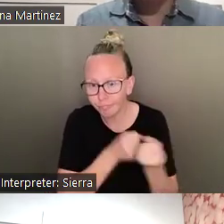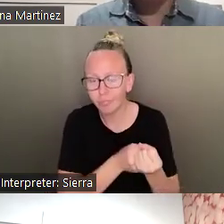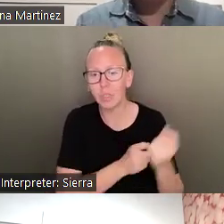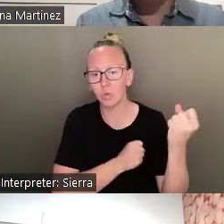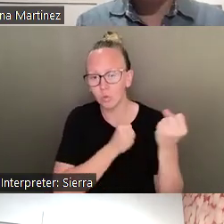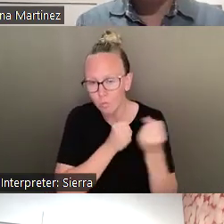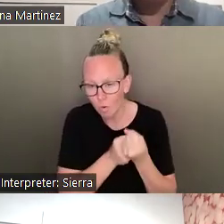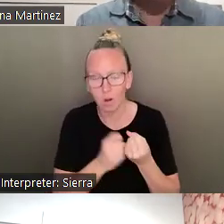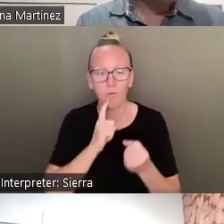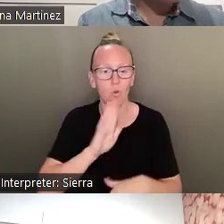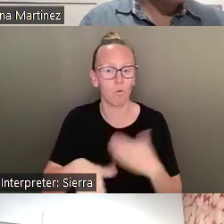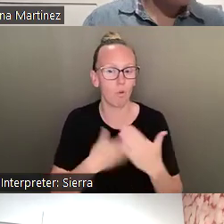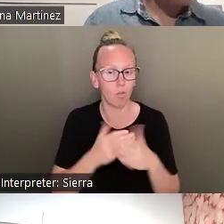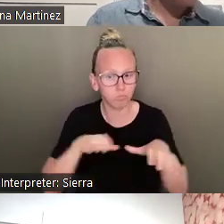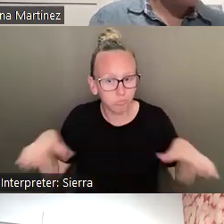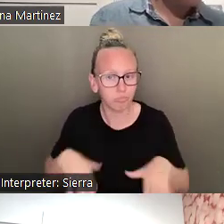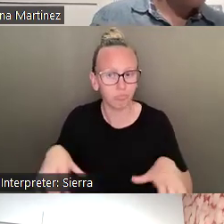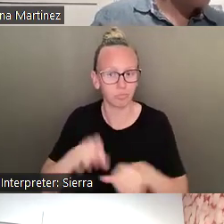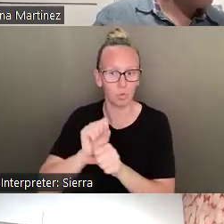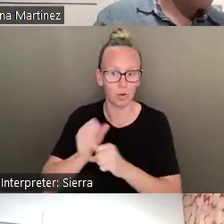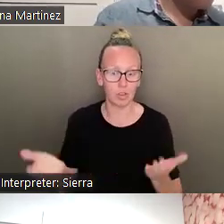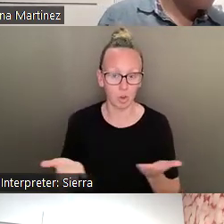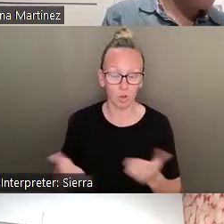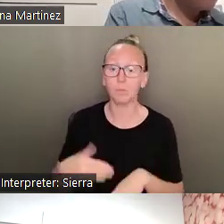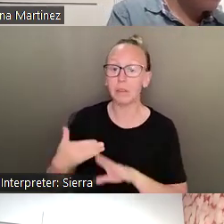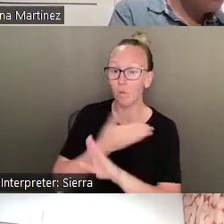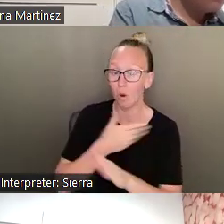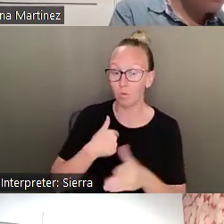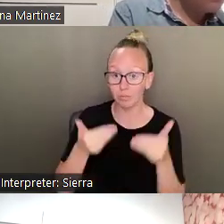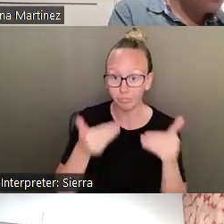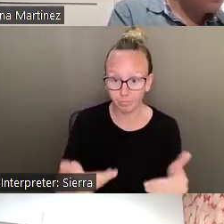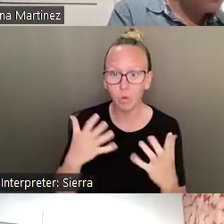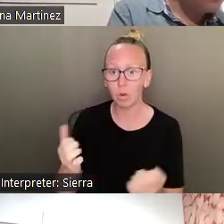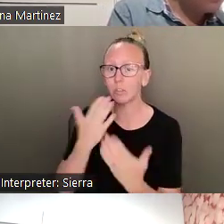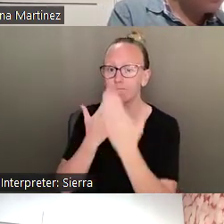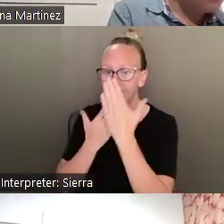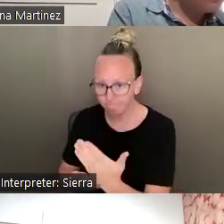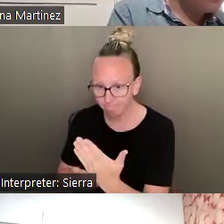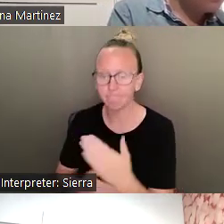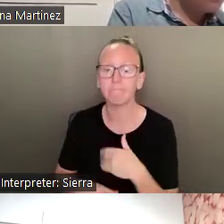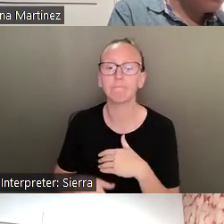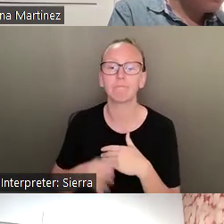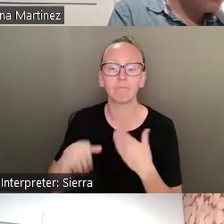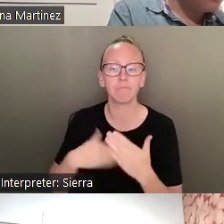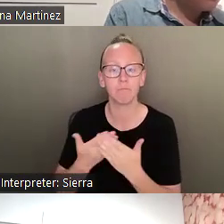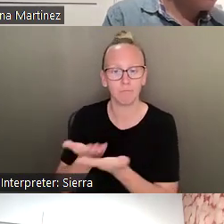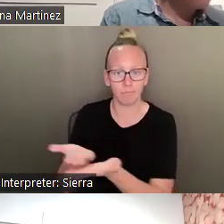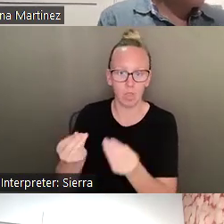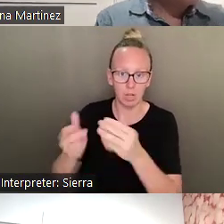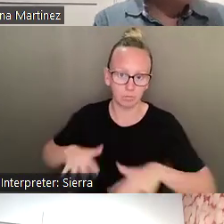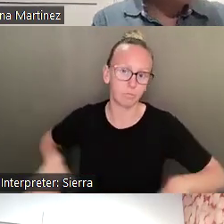Before I move on with this event, I'd like to acknowledge the broader history of the land the James Castle House sits on.